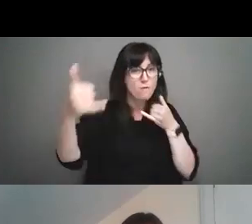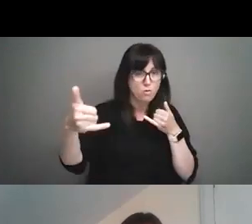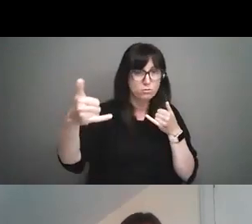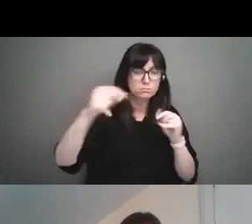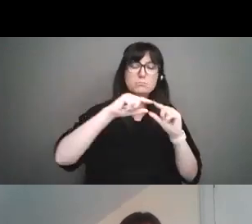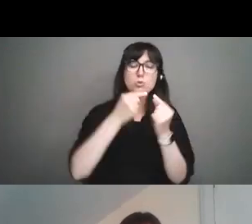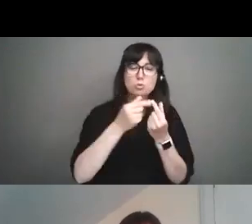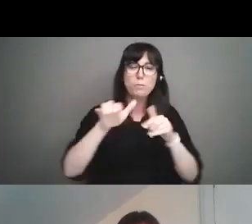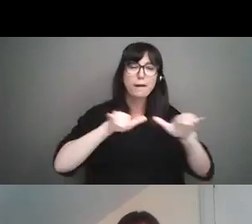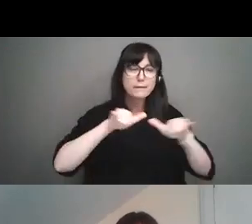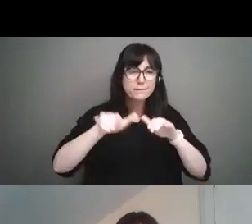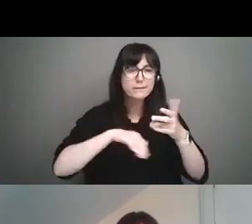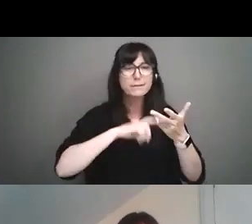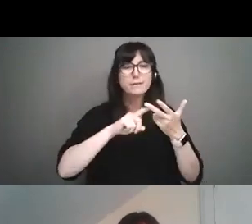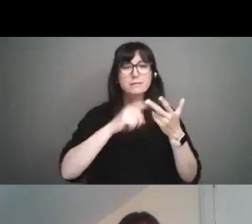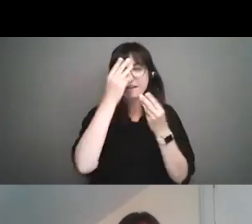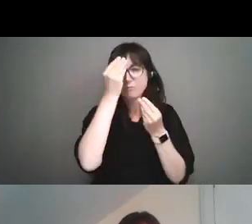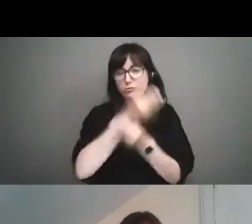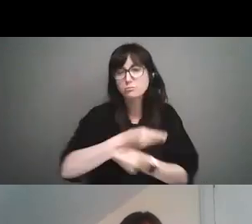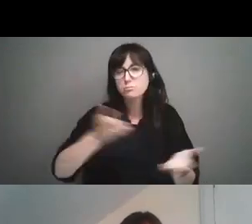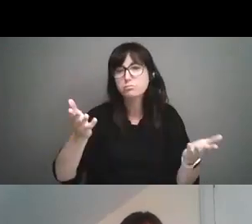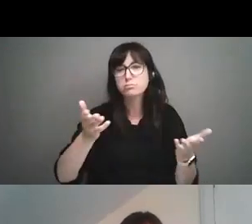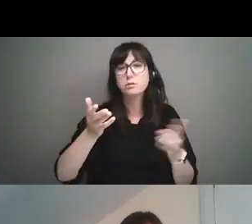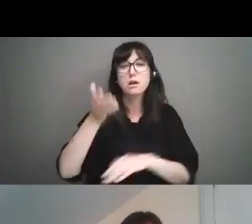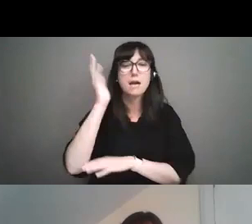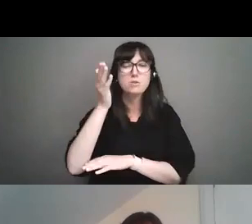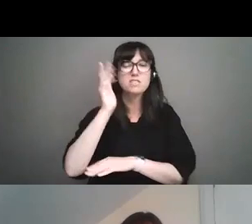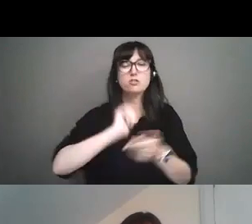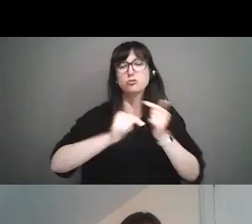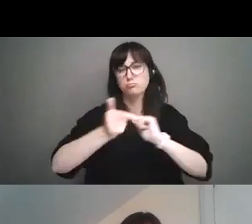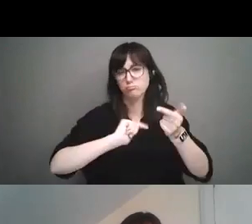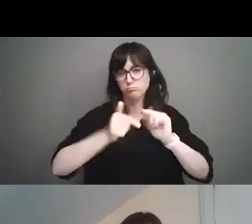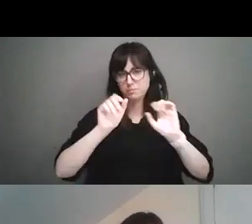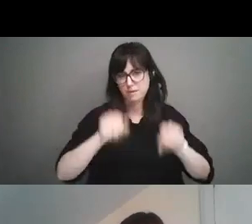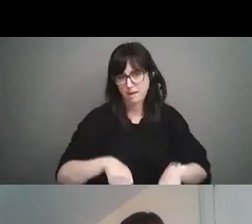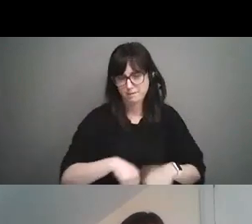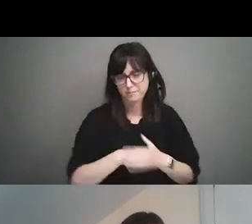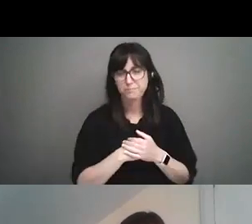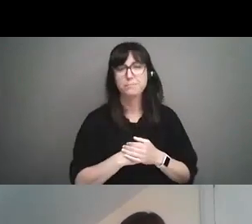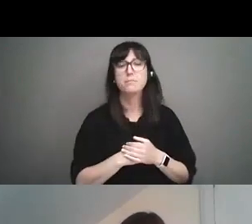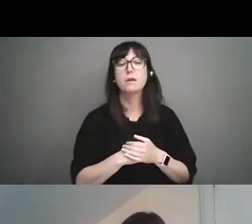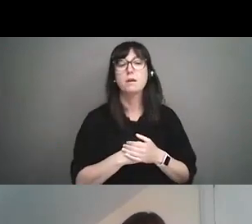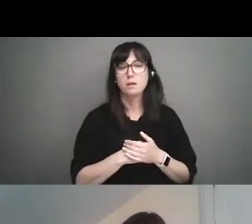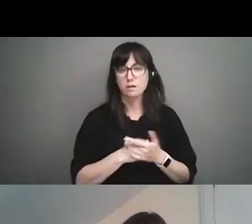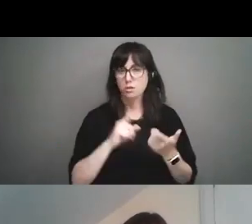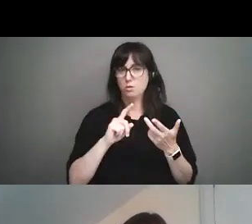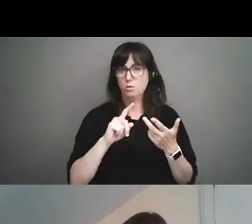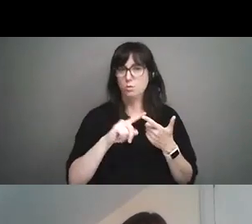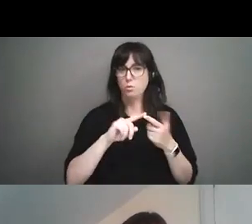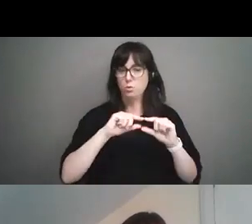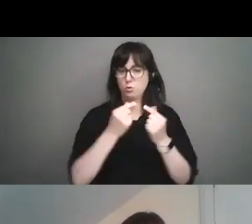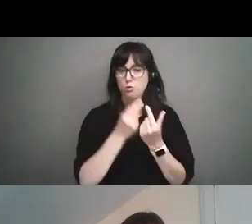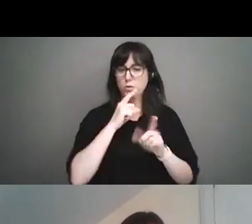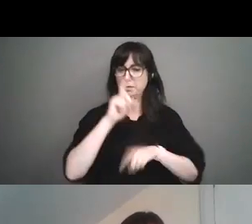activities and also informative and interactive presentations. So the groups are very diverse. These are people